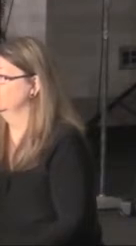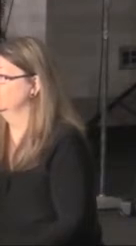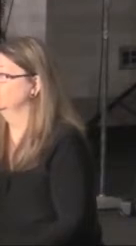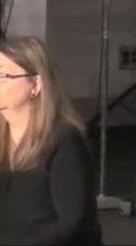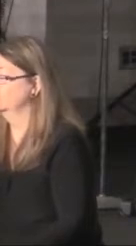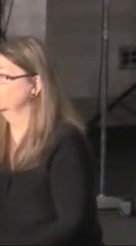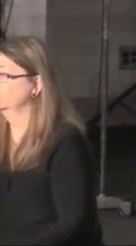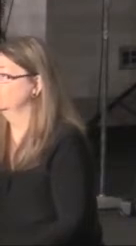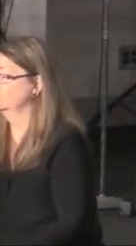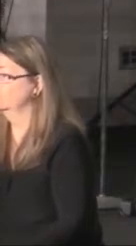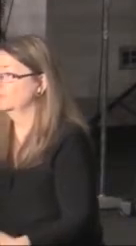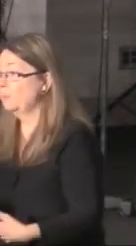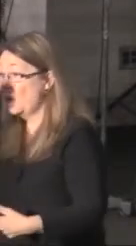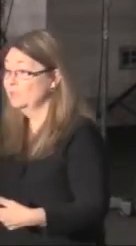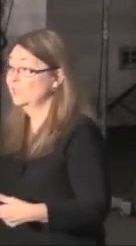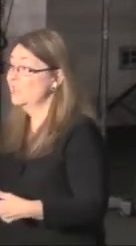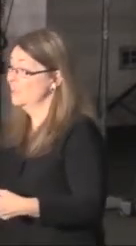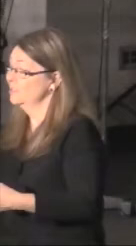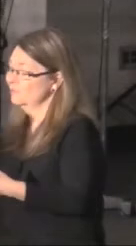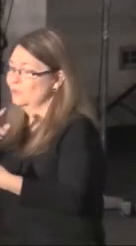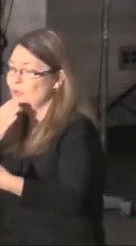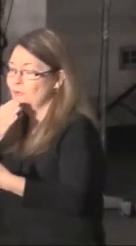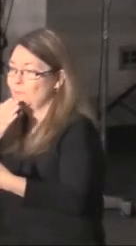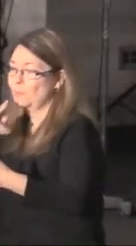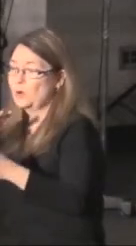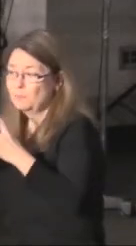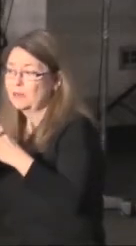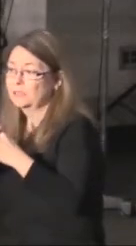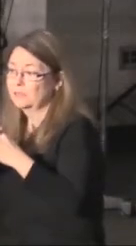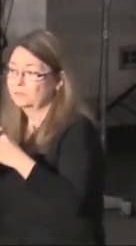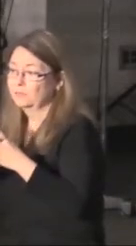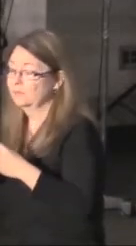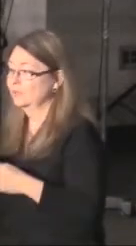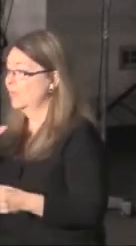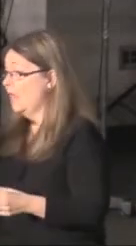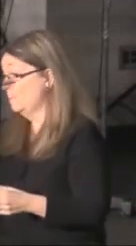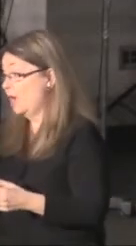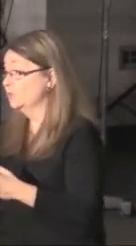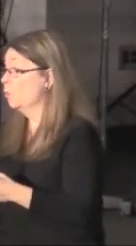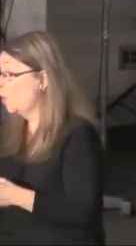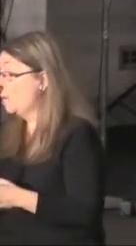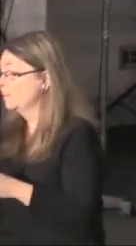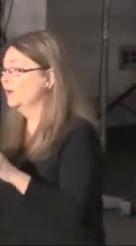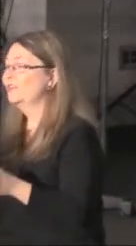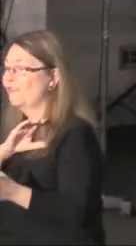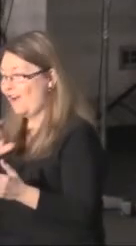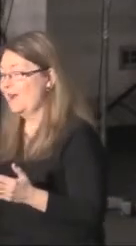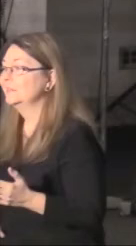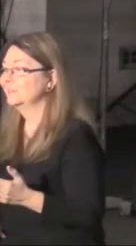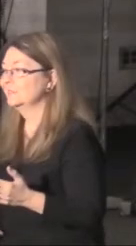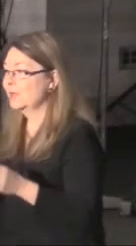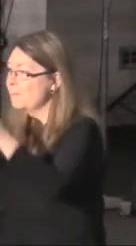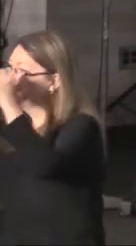Christ. Because of his divine perspective, Paul's imprisonment in Rome wasn't because of Rome. It was because of Christ. I